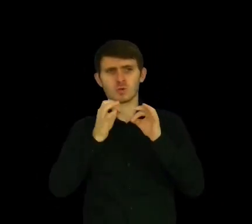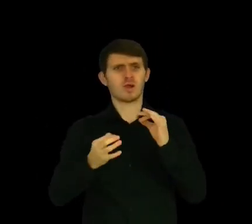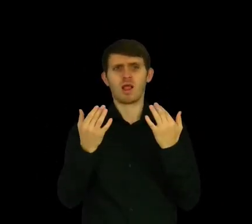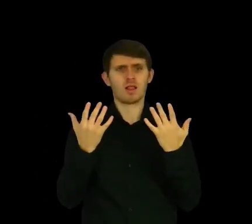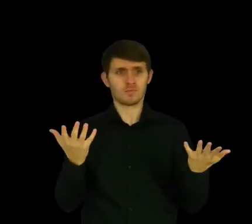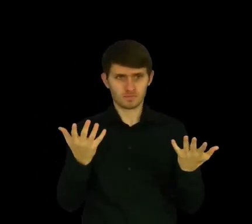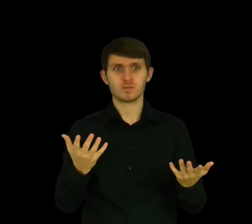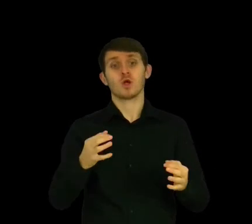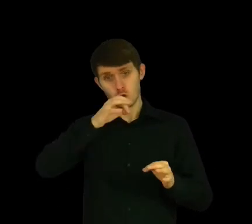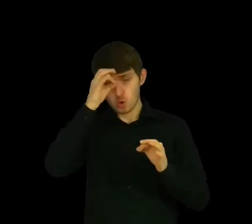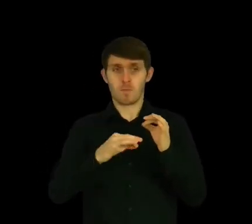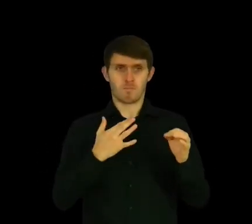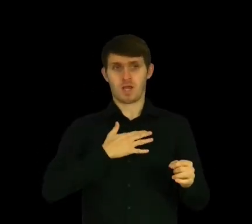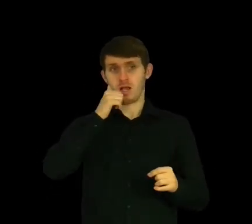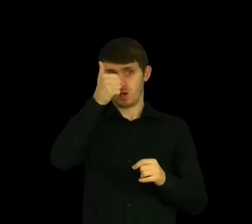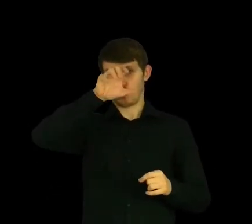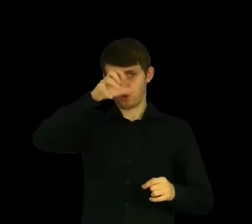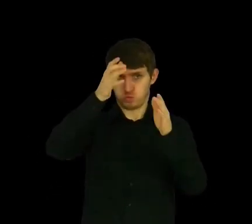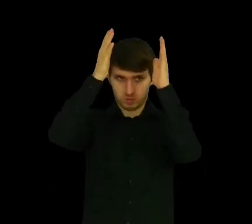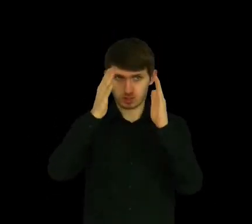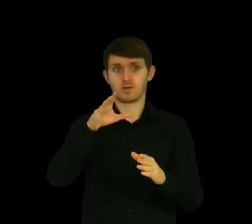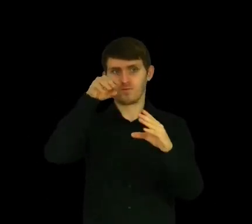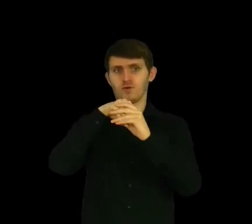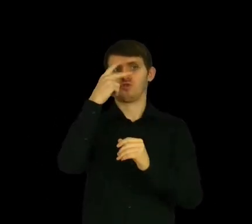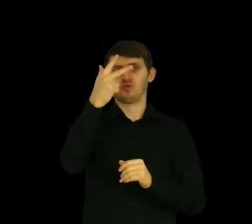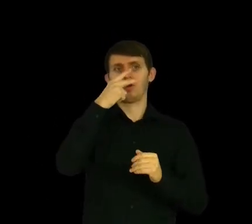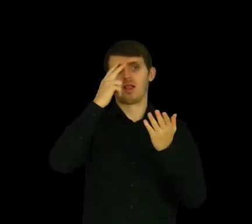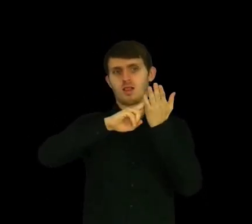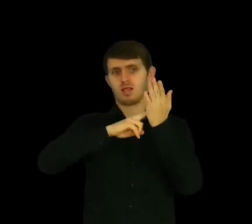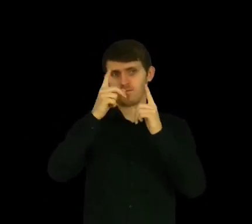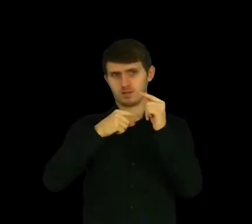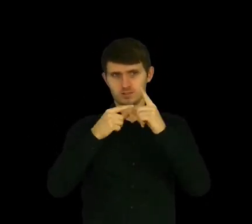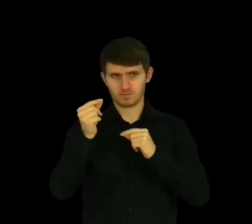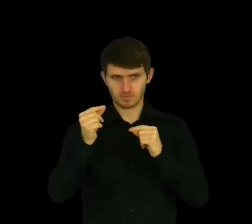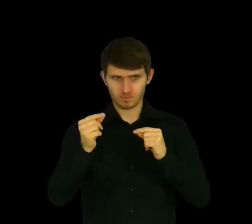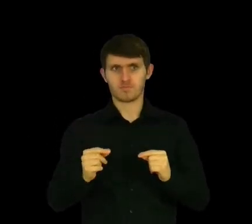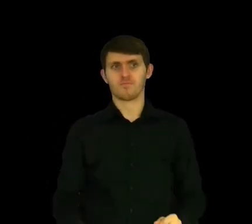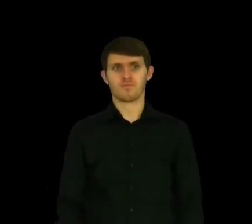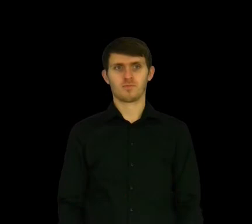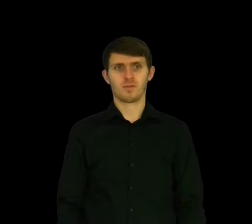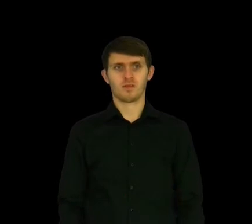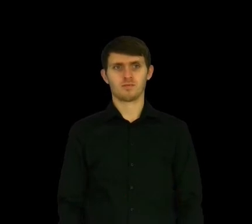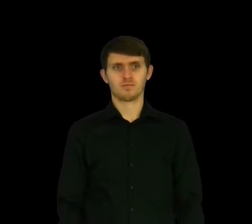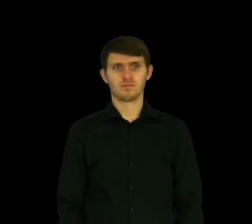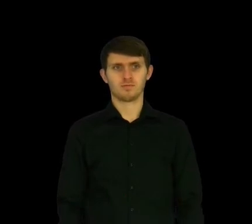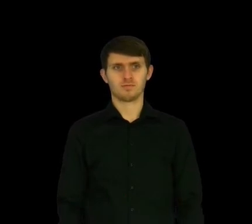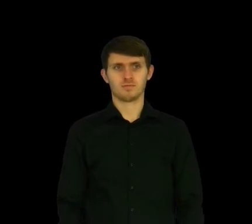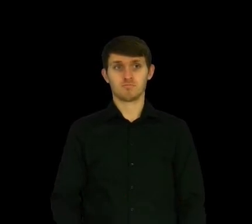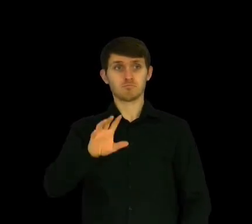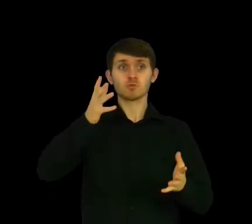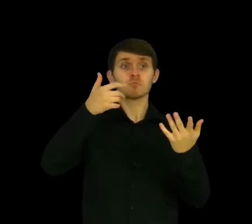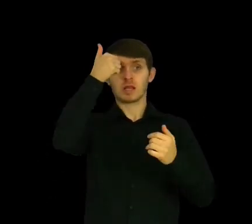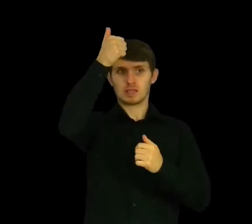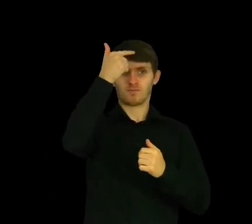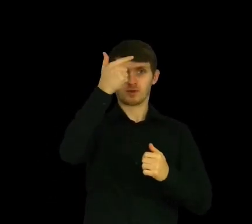star patches do I have? So I literally have one group of three star patches. Well, that means that I have